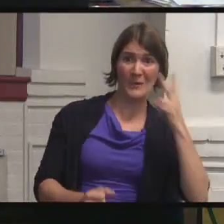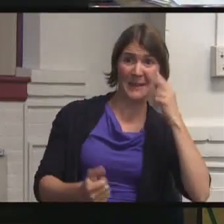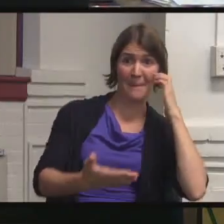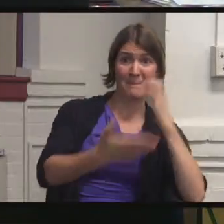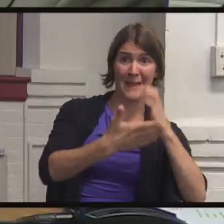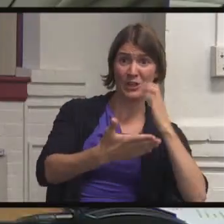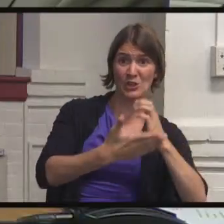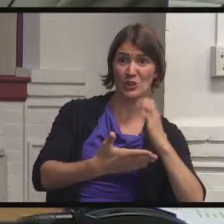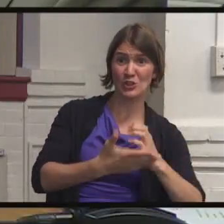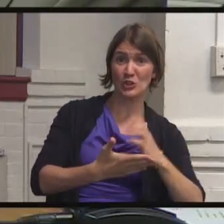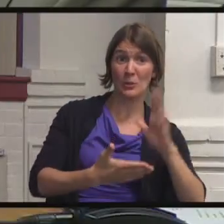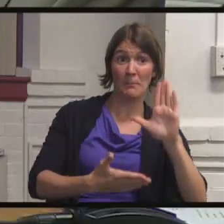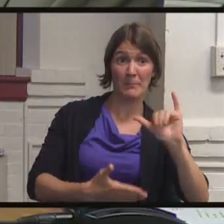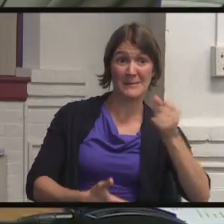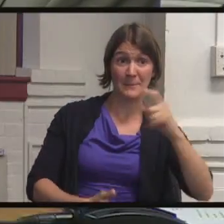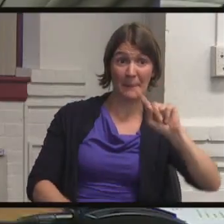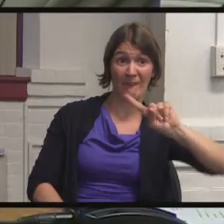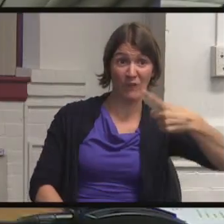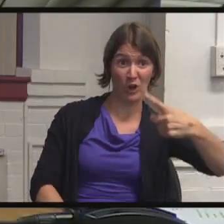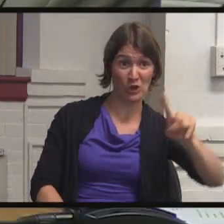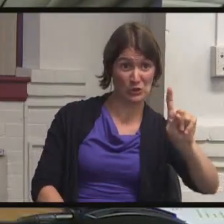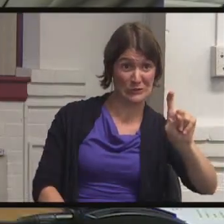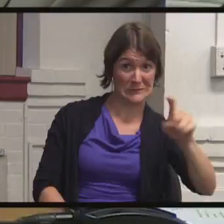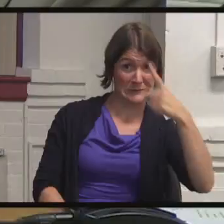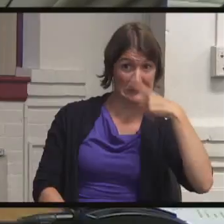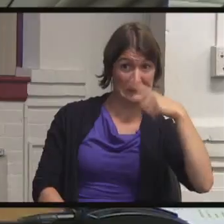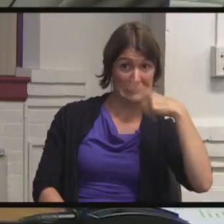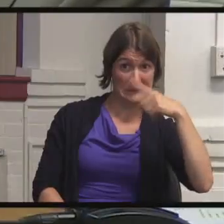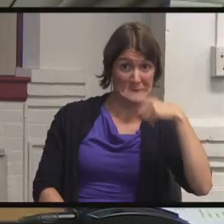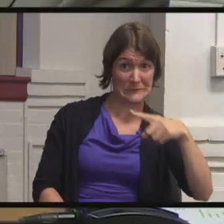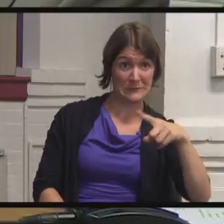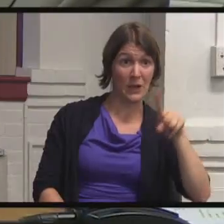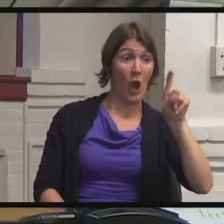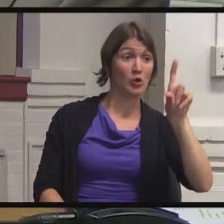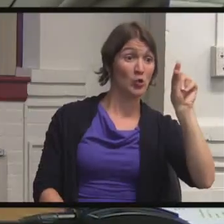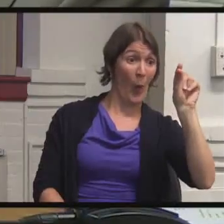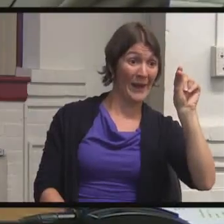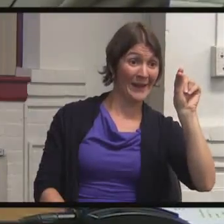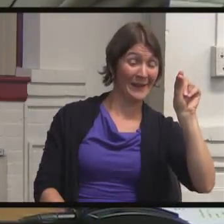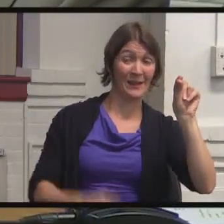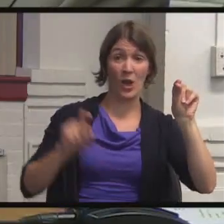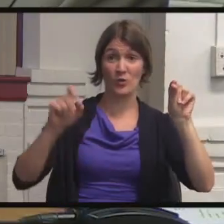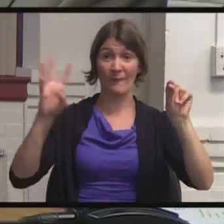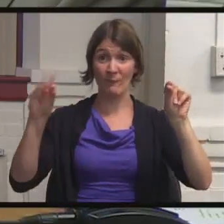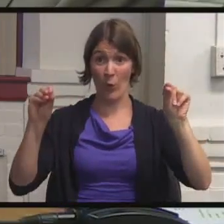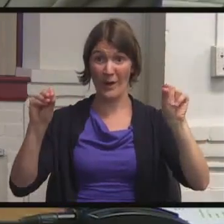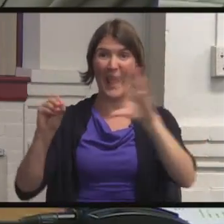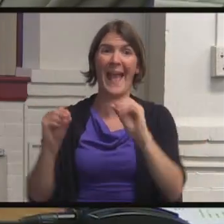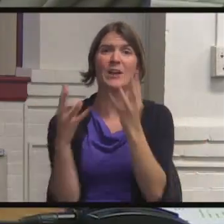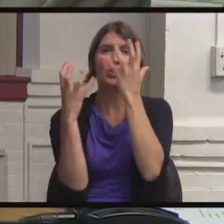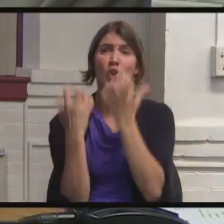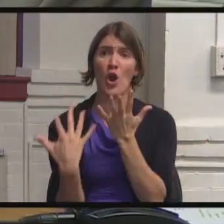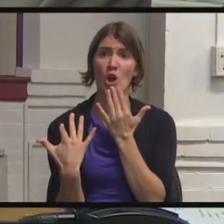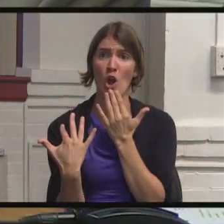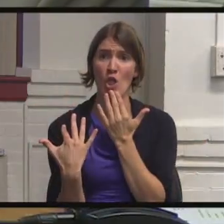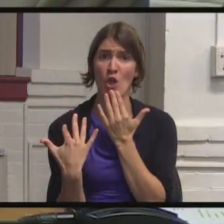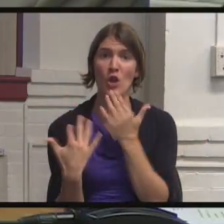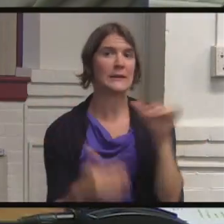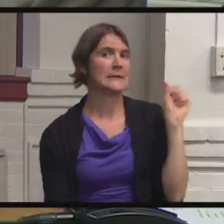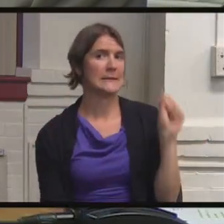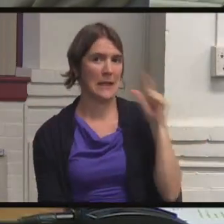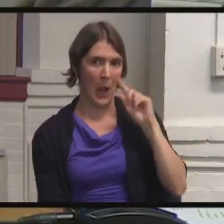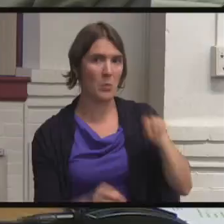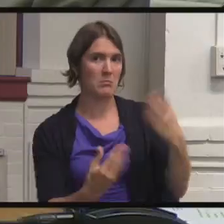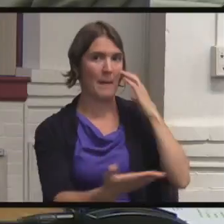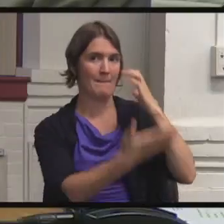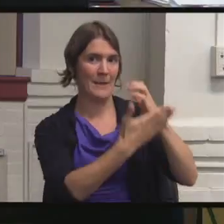images for the September 1st Select Board meeting of what 120 looks like and also what the darker colors yes. look like?